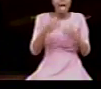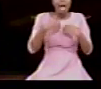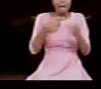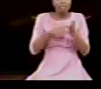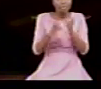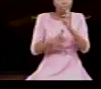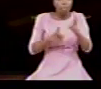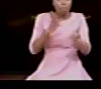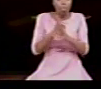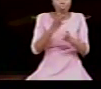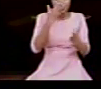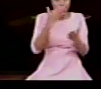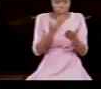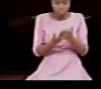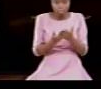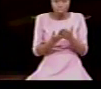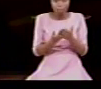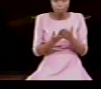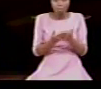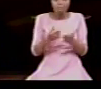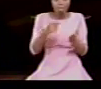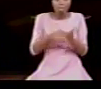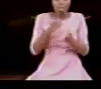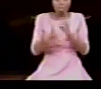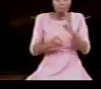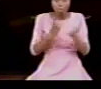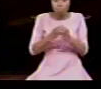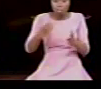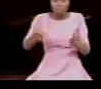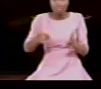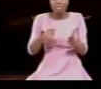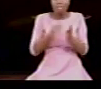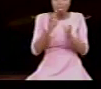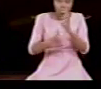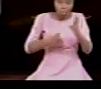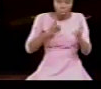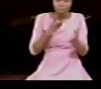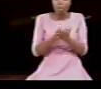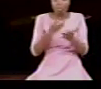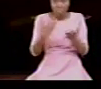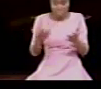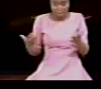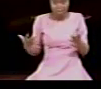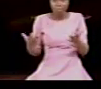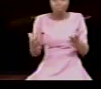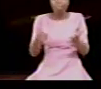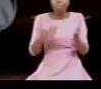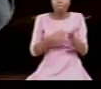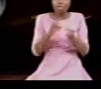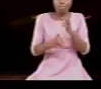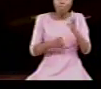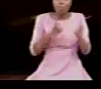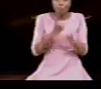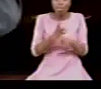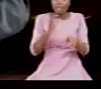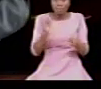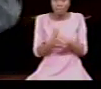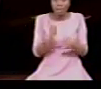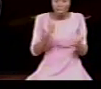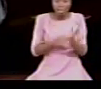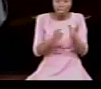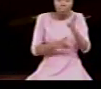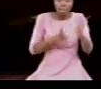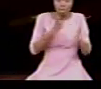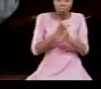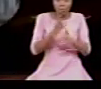was good. This was property. This was education. This was career in this world. When